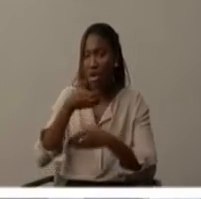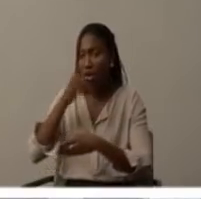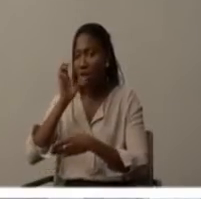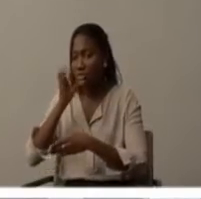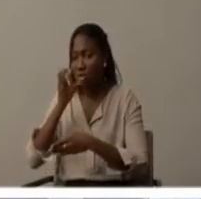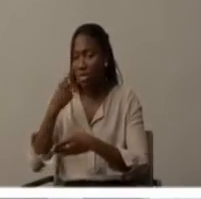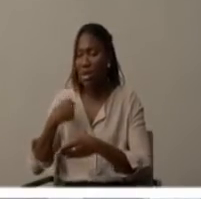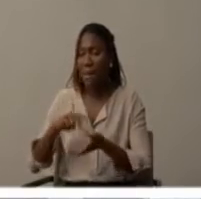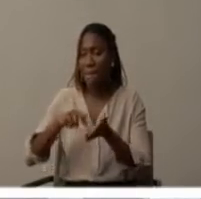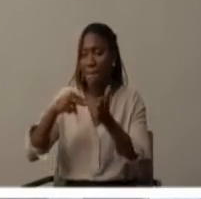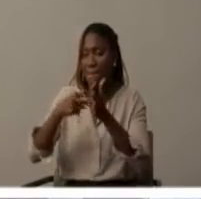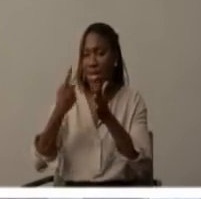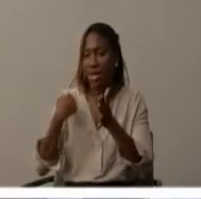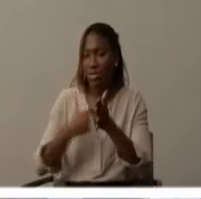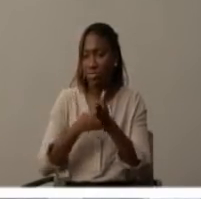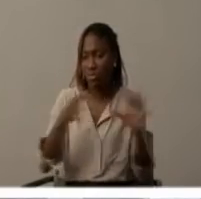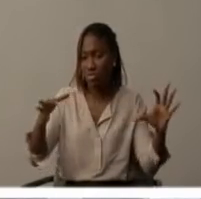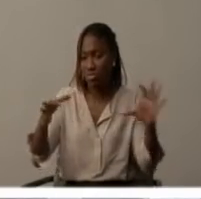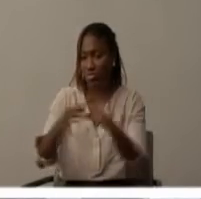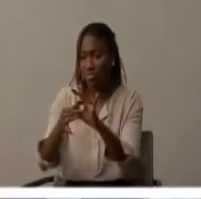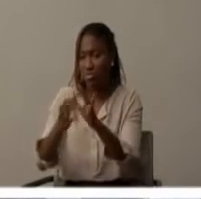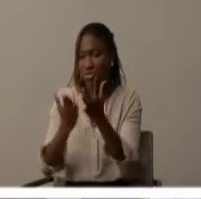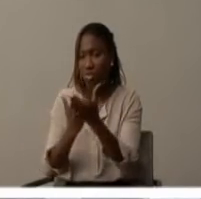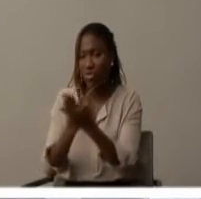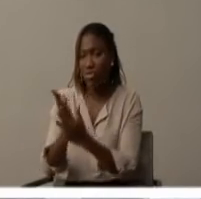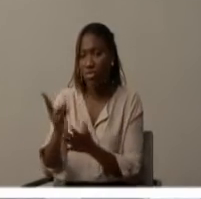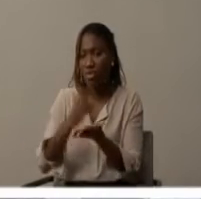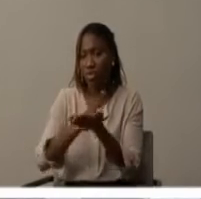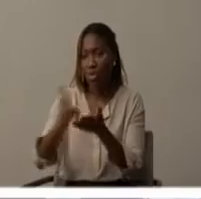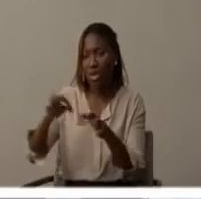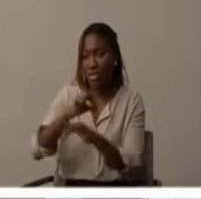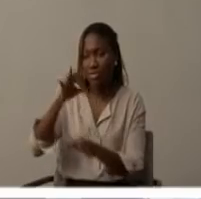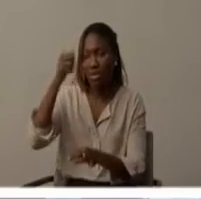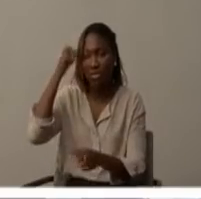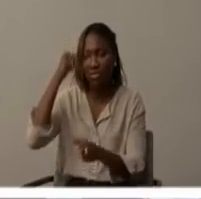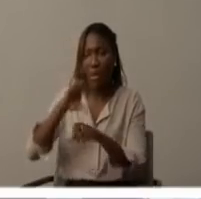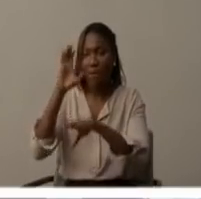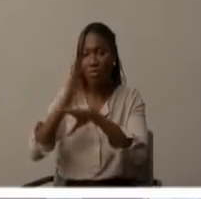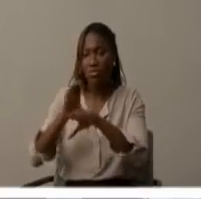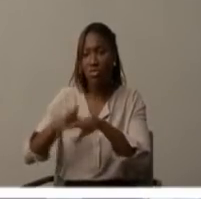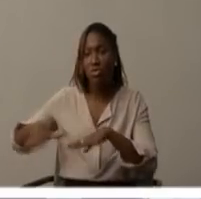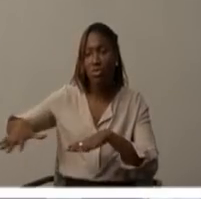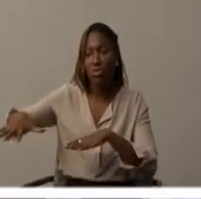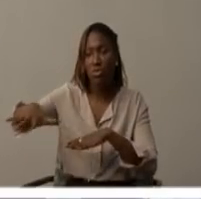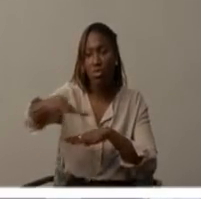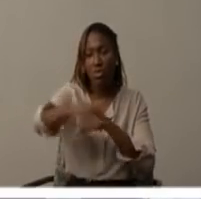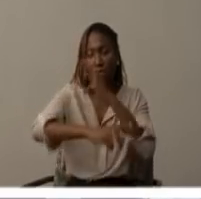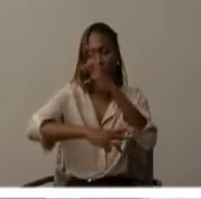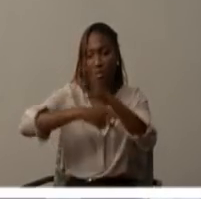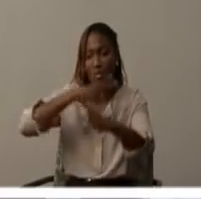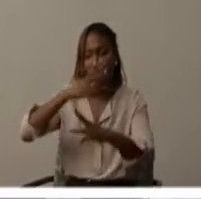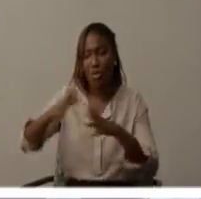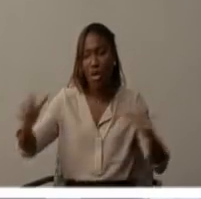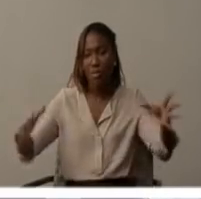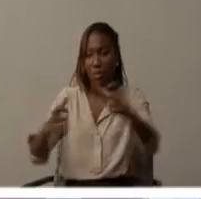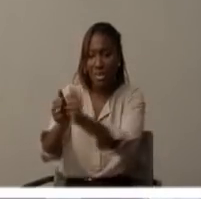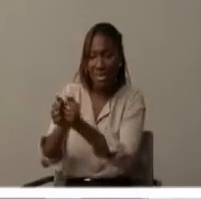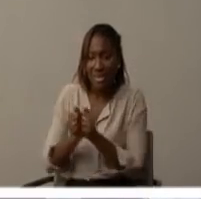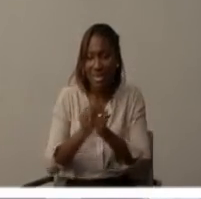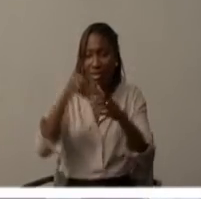into one by your Holy Spirit. Remember, Lord, your church spread throughout the world, and bring her to the fullness of